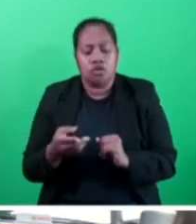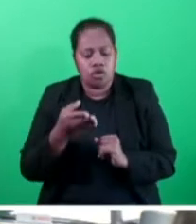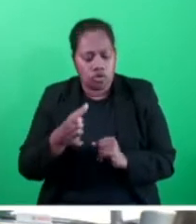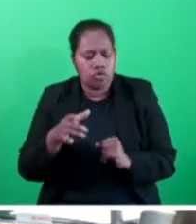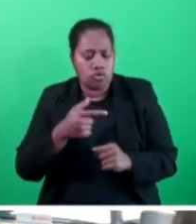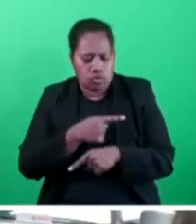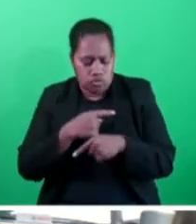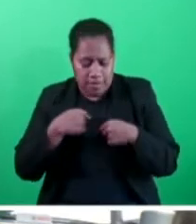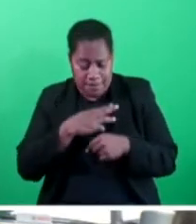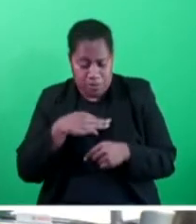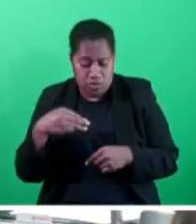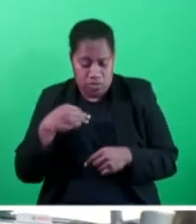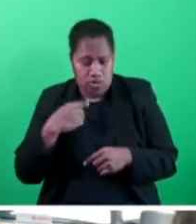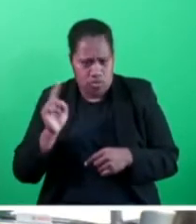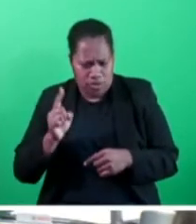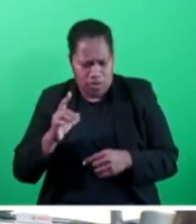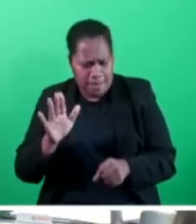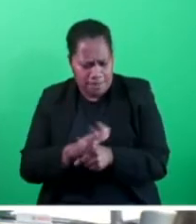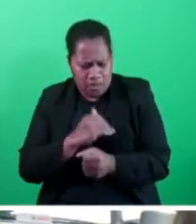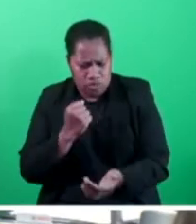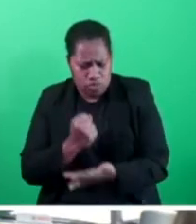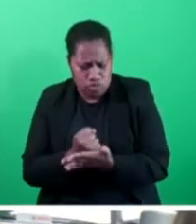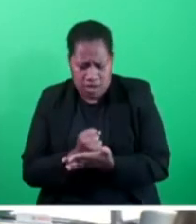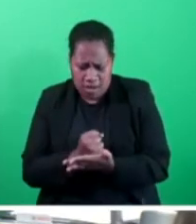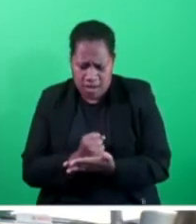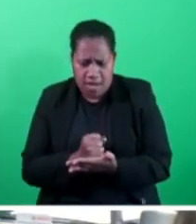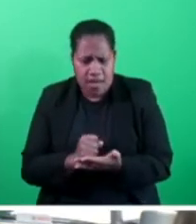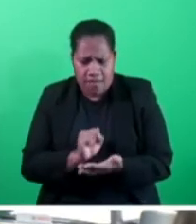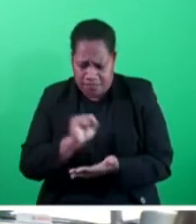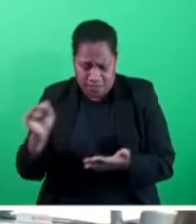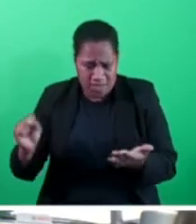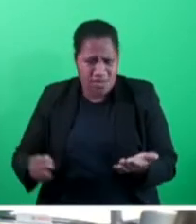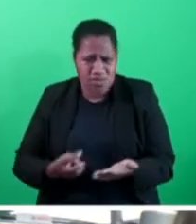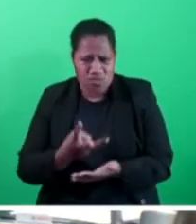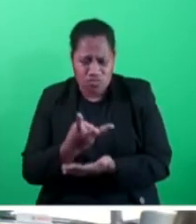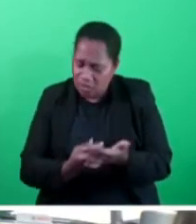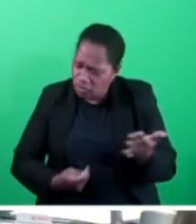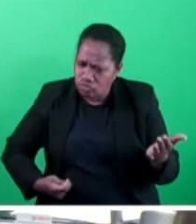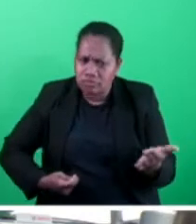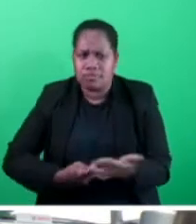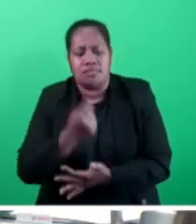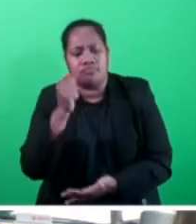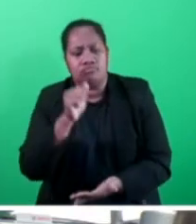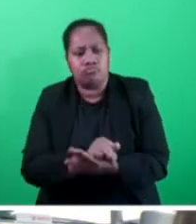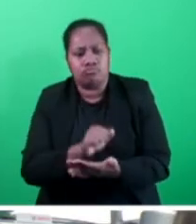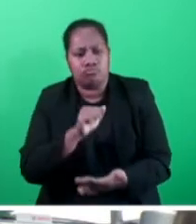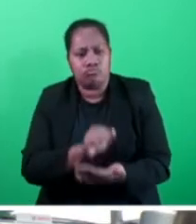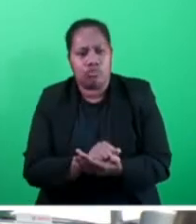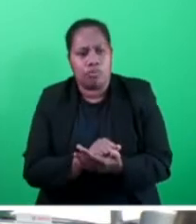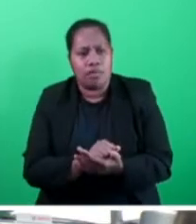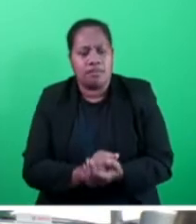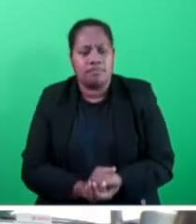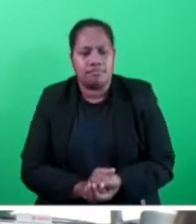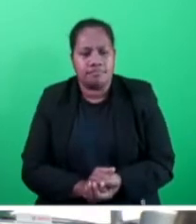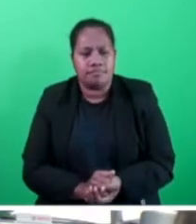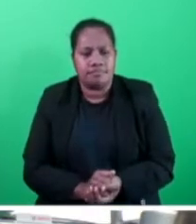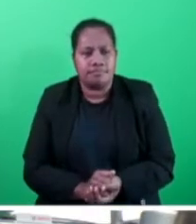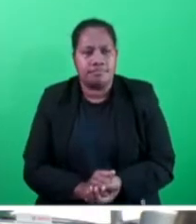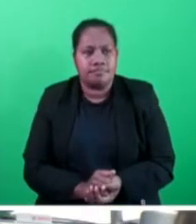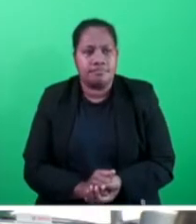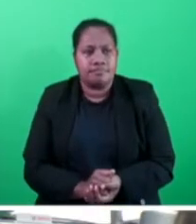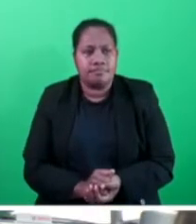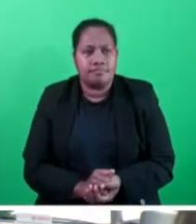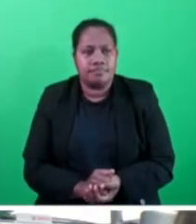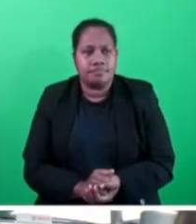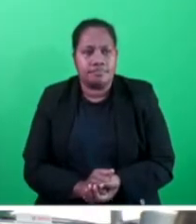in compliance by each employer, including the enforcement of the 10 wages regulation and the national minimum wage applicable to